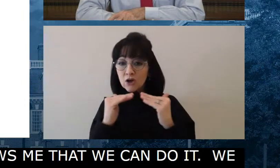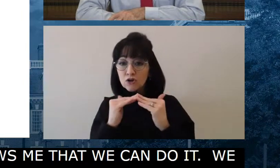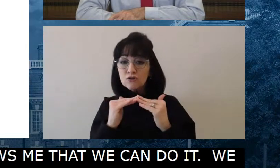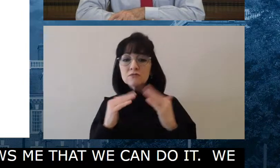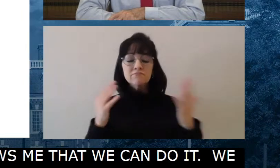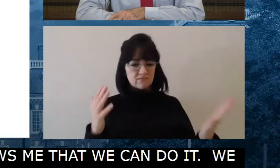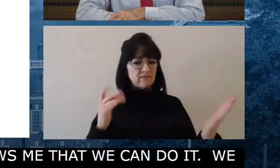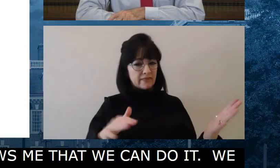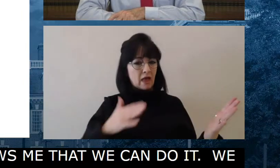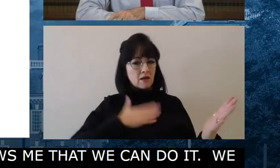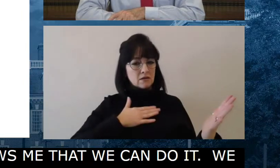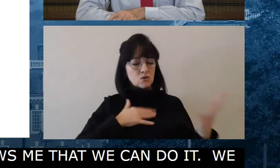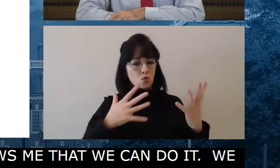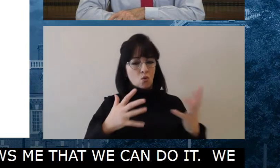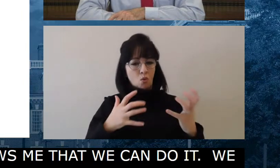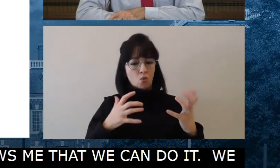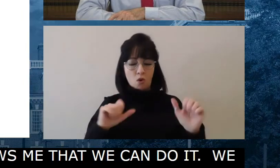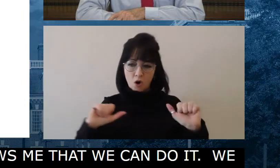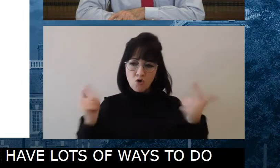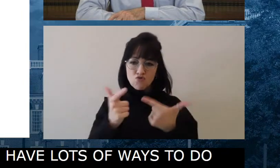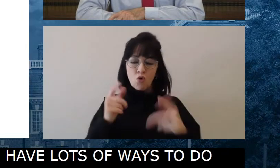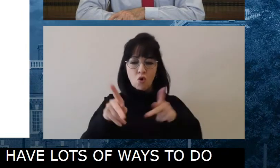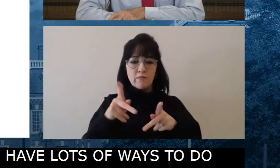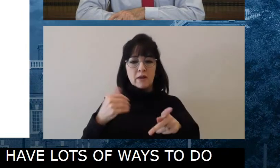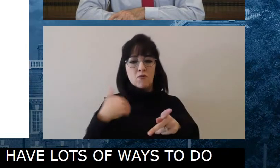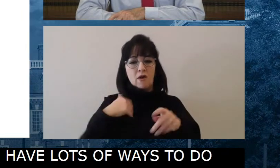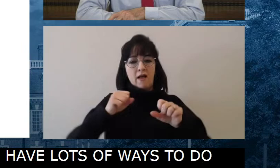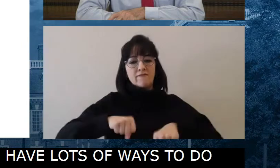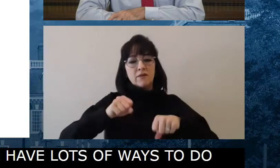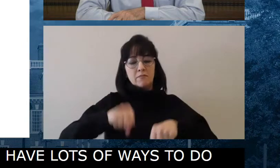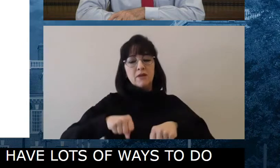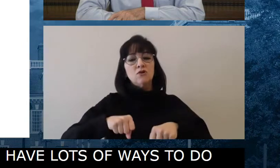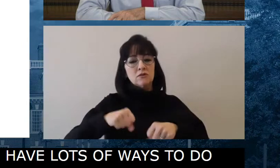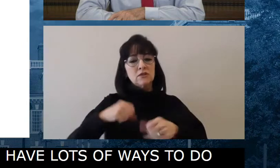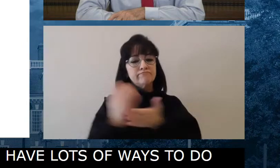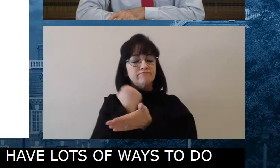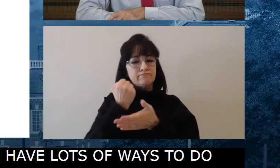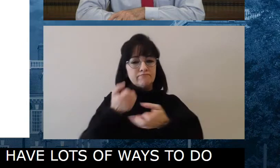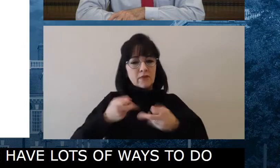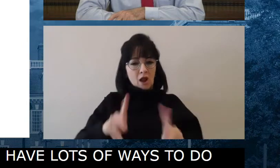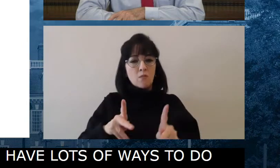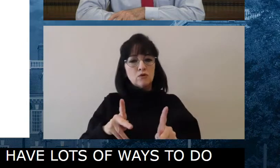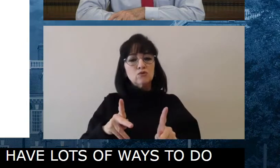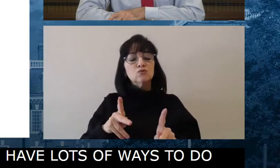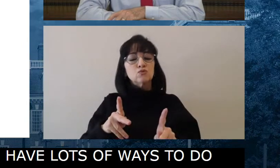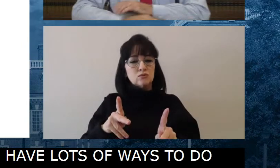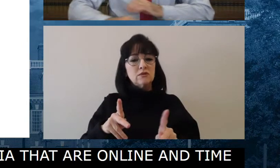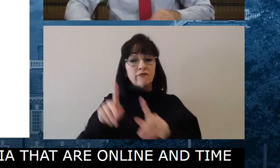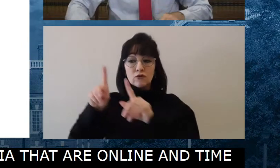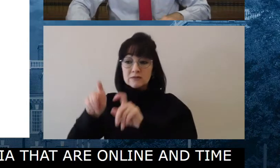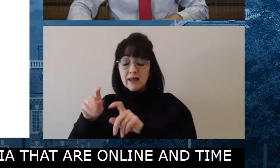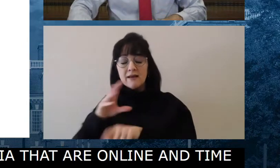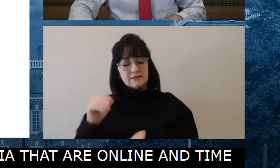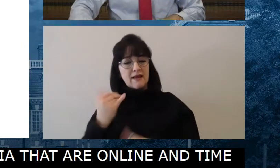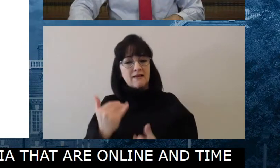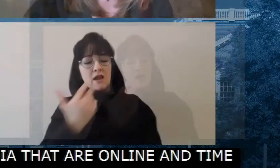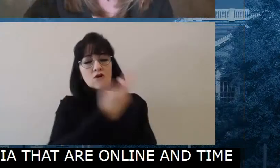that are online. We've got time to answer some questions before we sign off.